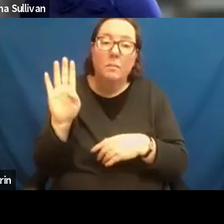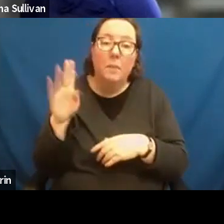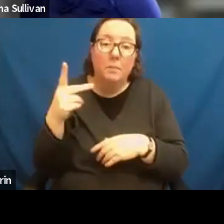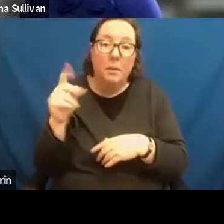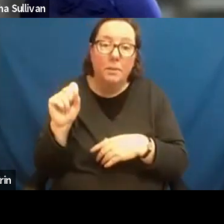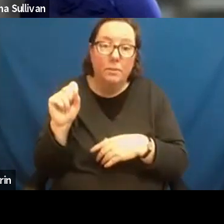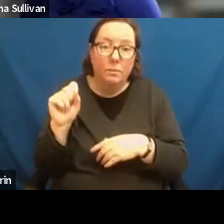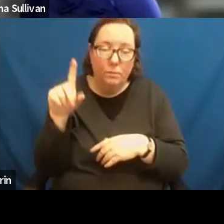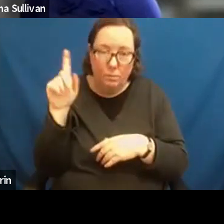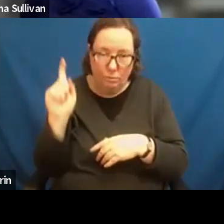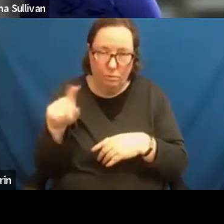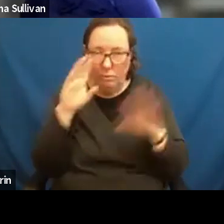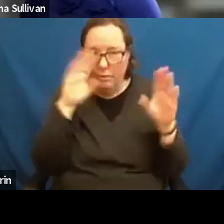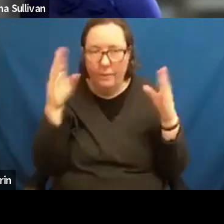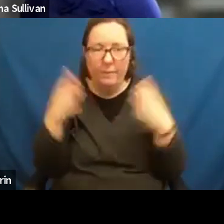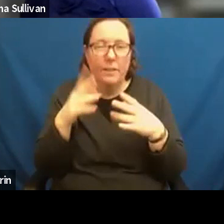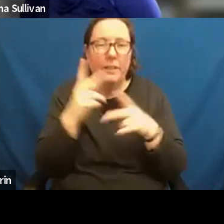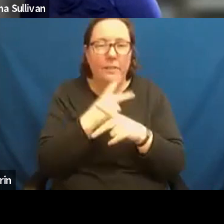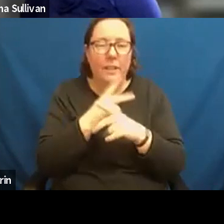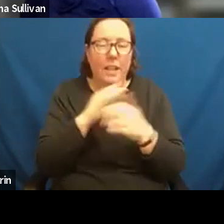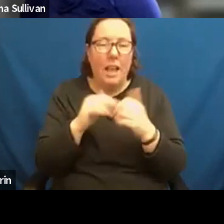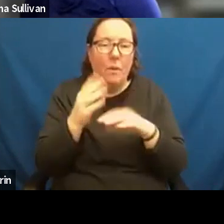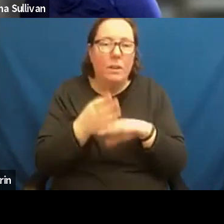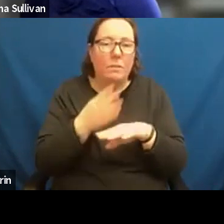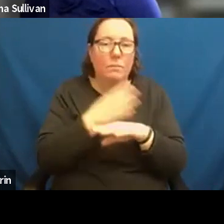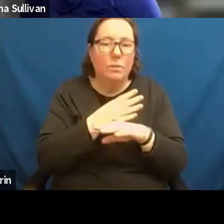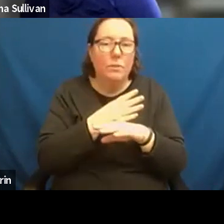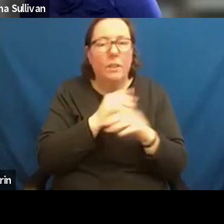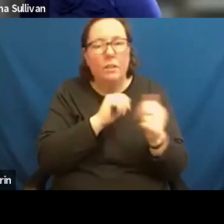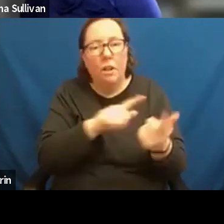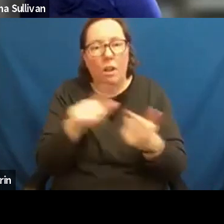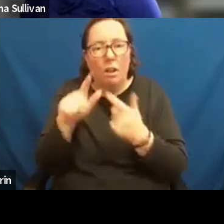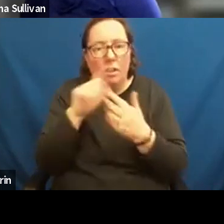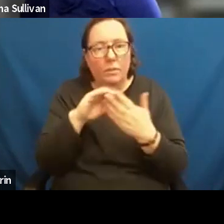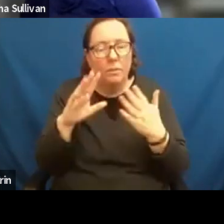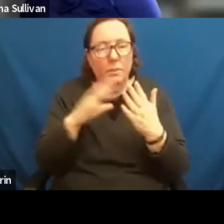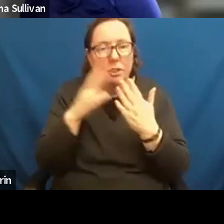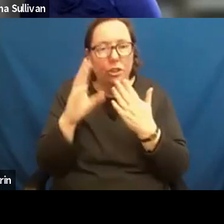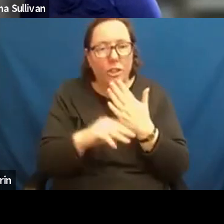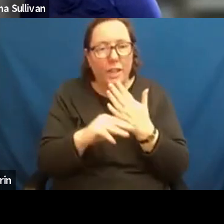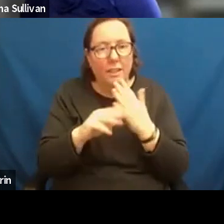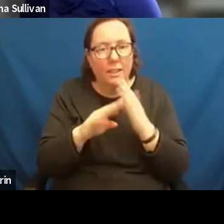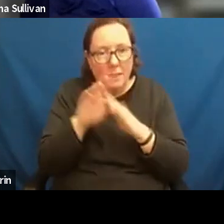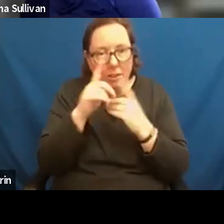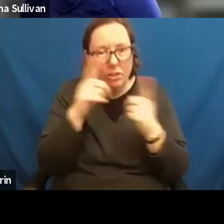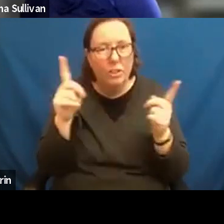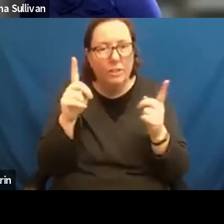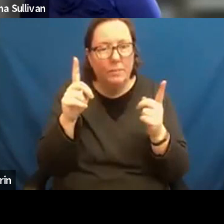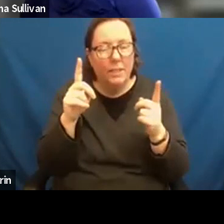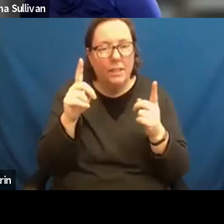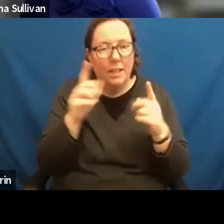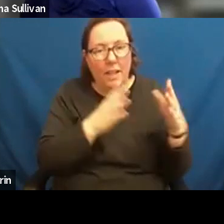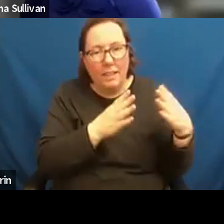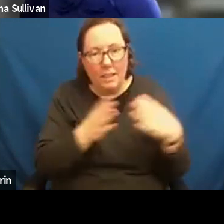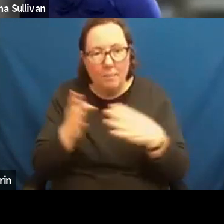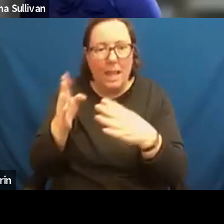should focus on how to improve 20 student seconds. curriculum achievement in all schools as a path to